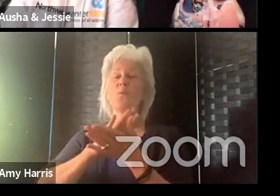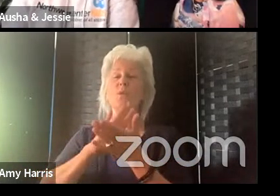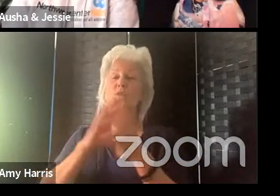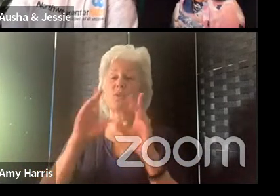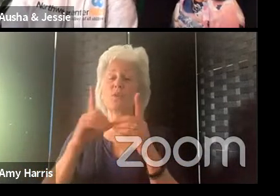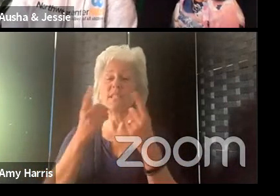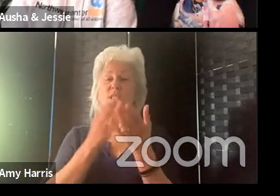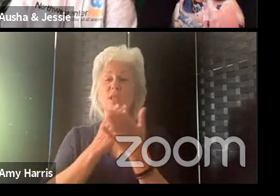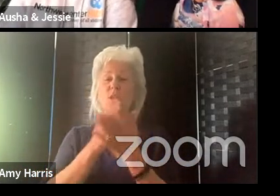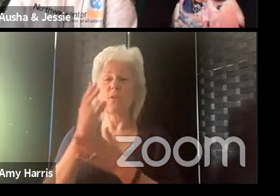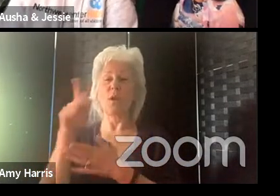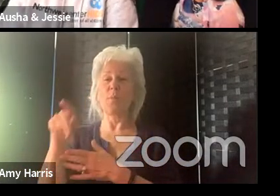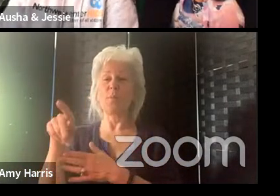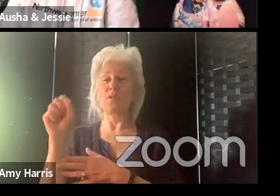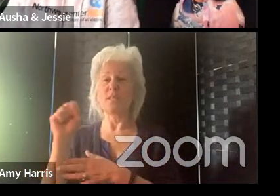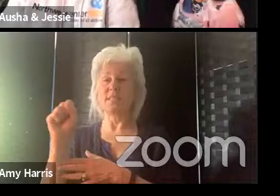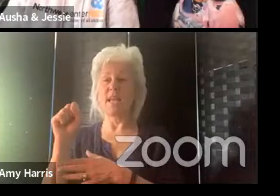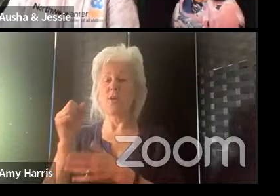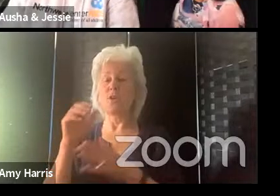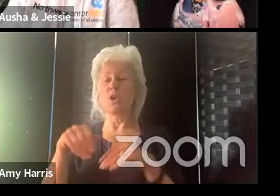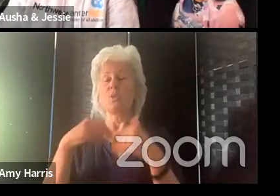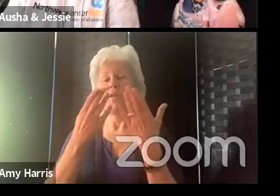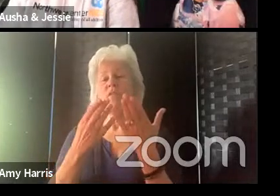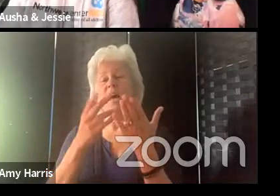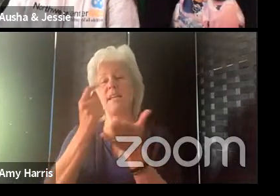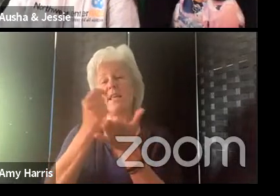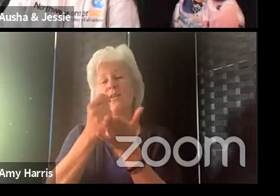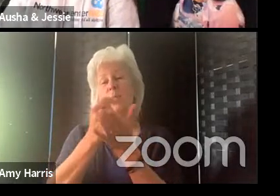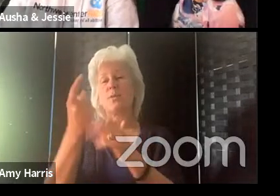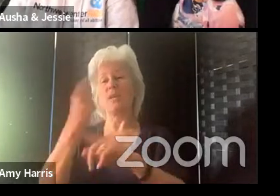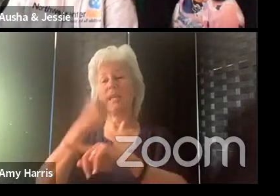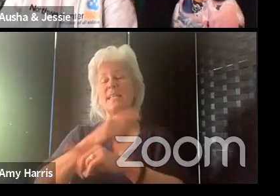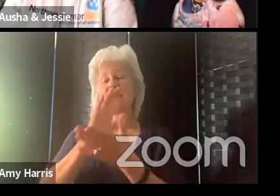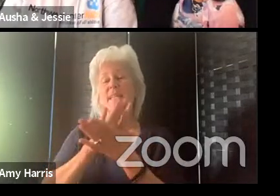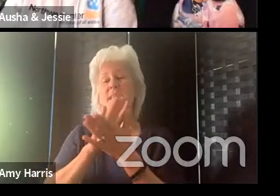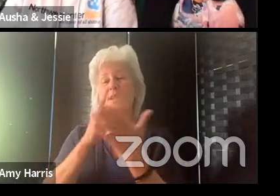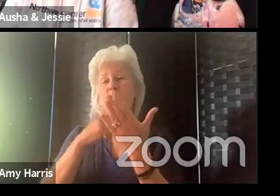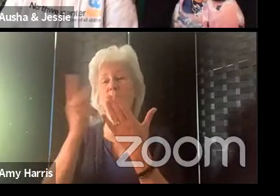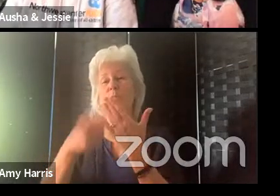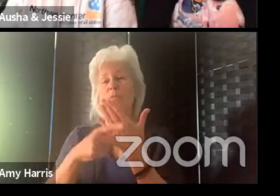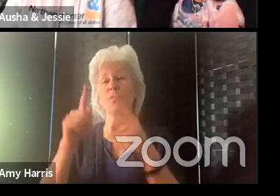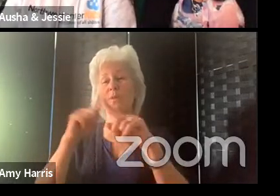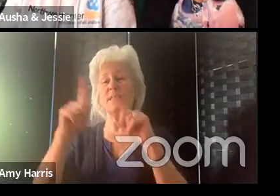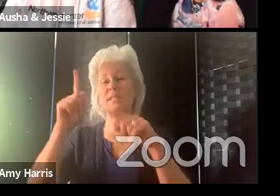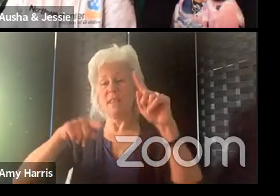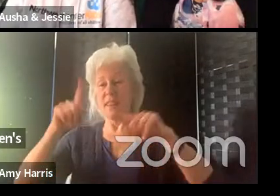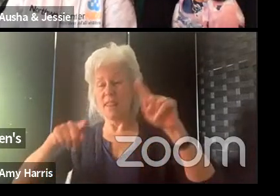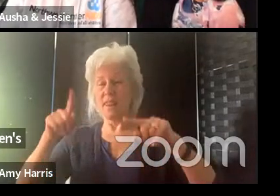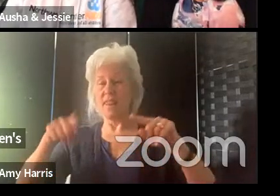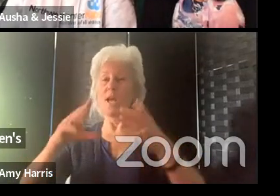to provide a therapeutic day school program for children with a variety of learning challenges.